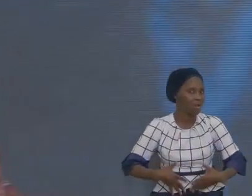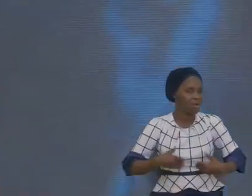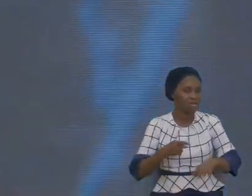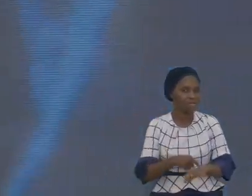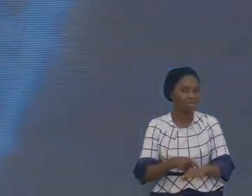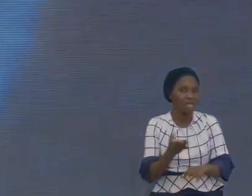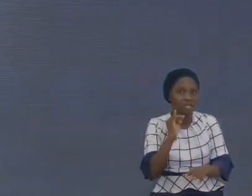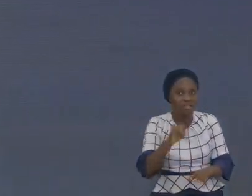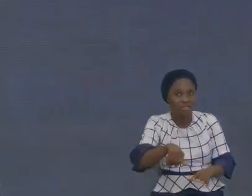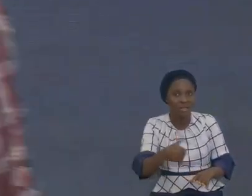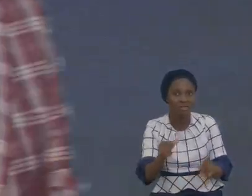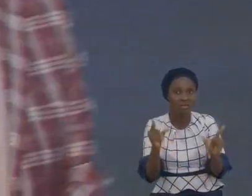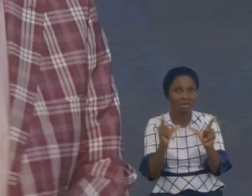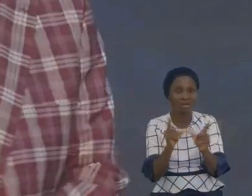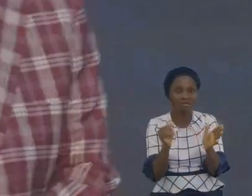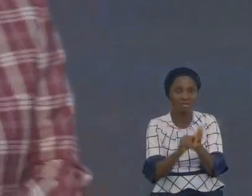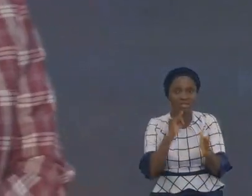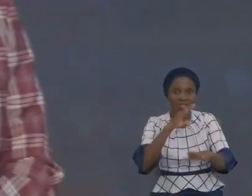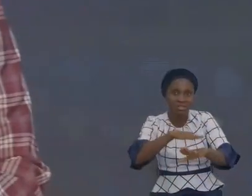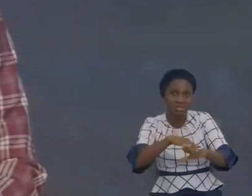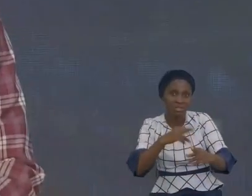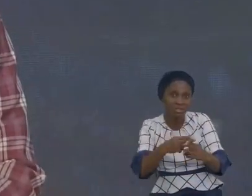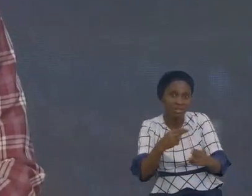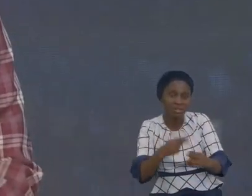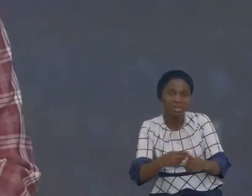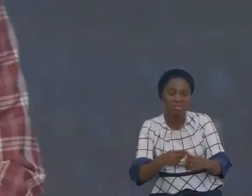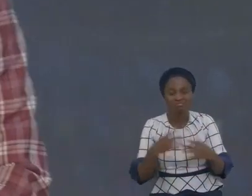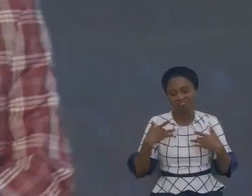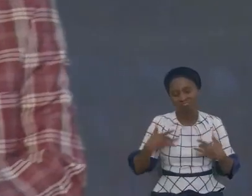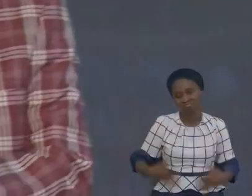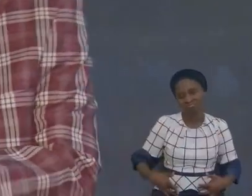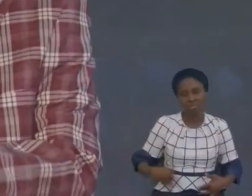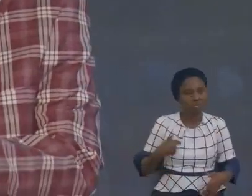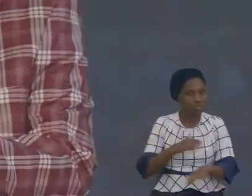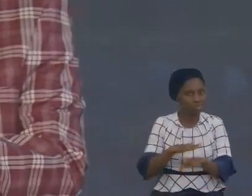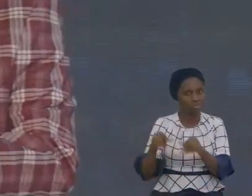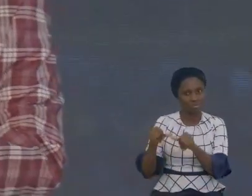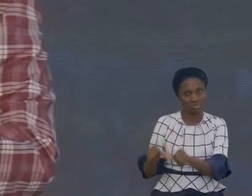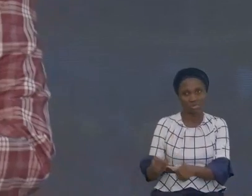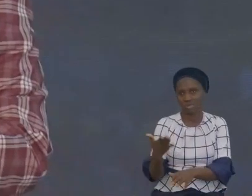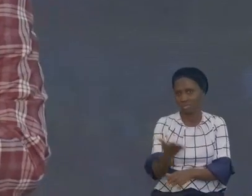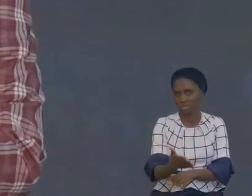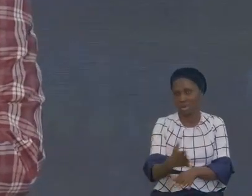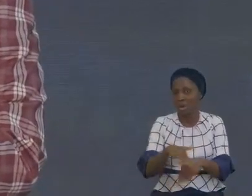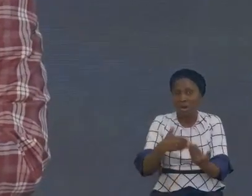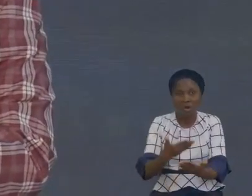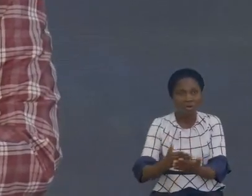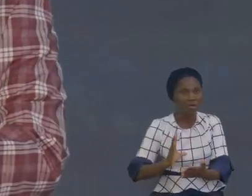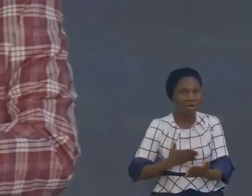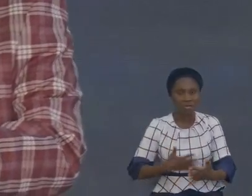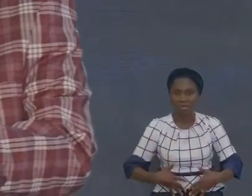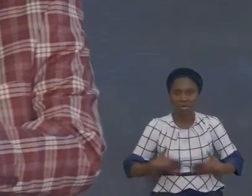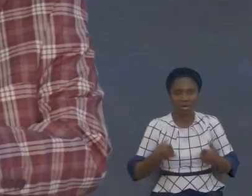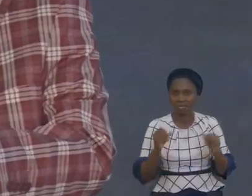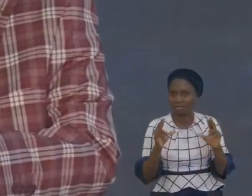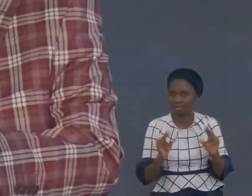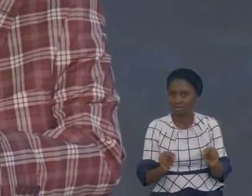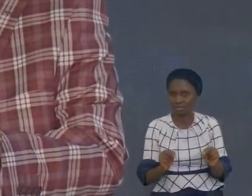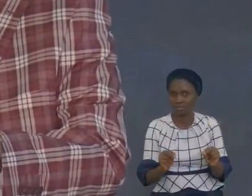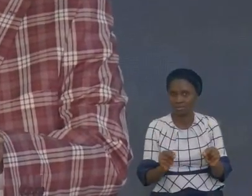don't stay there all our lives. There is a level called average.